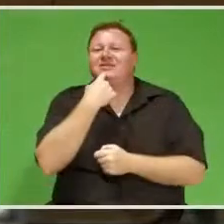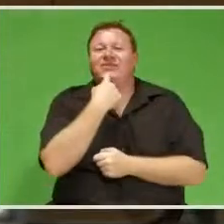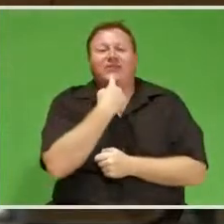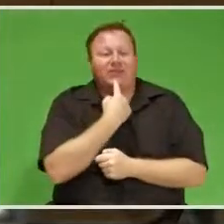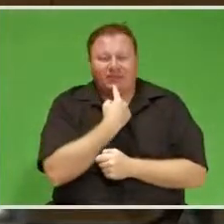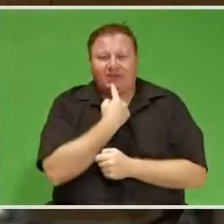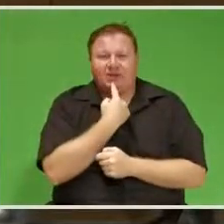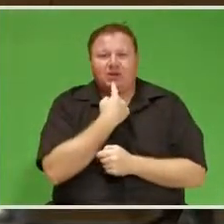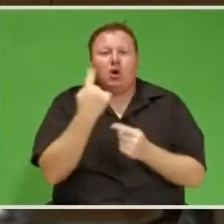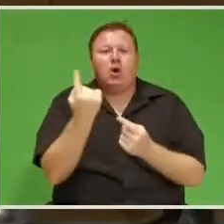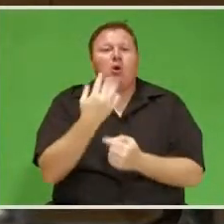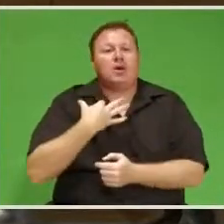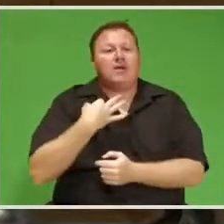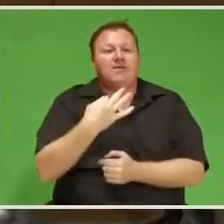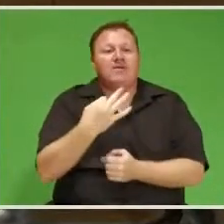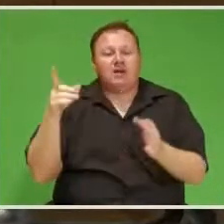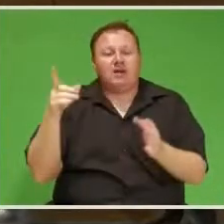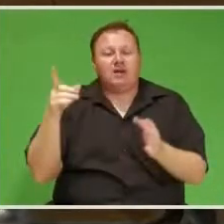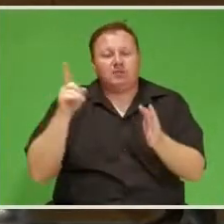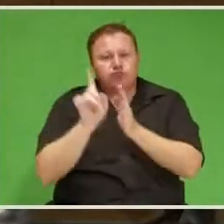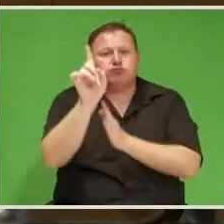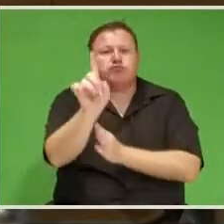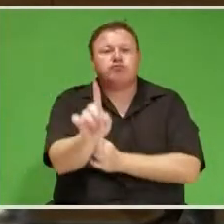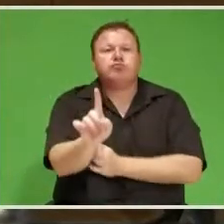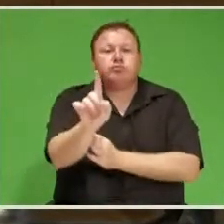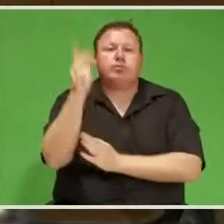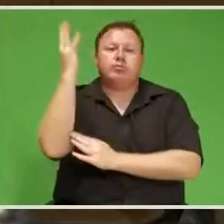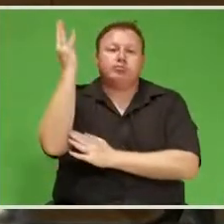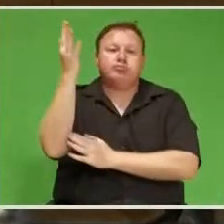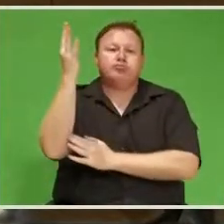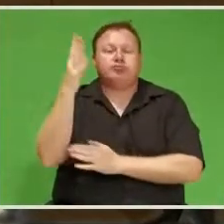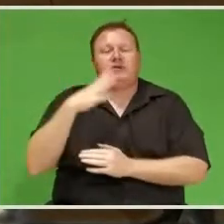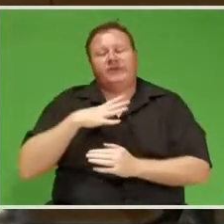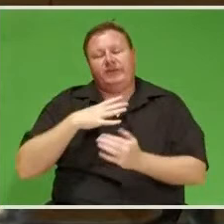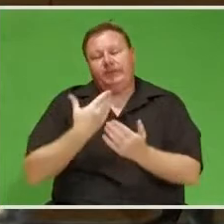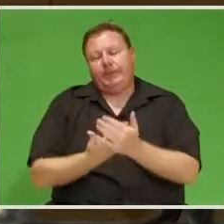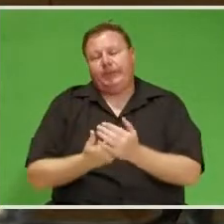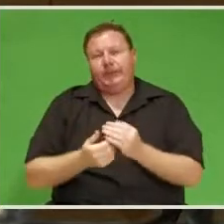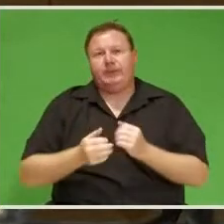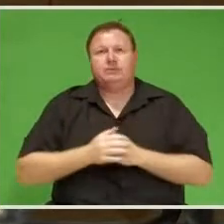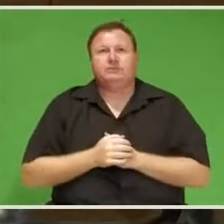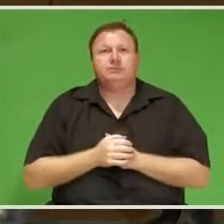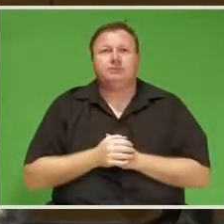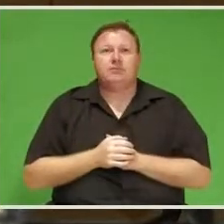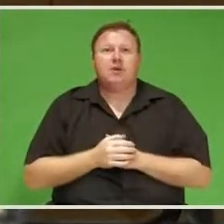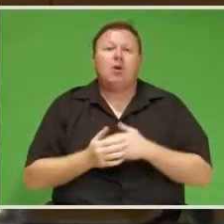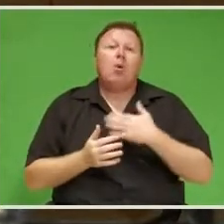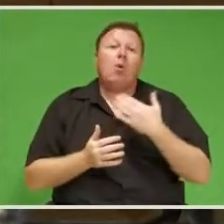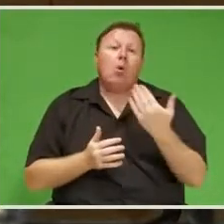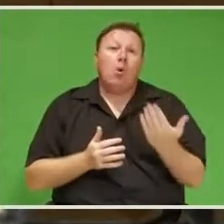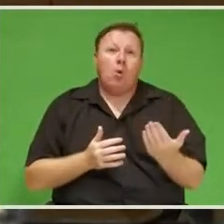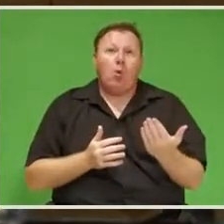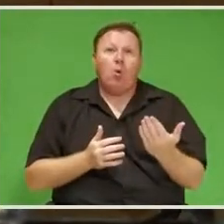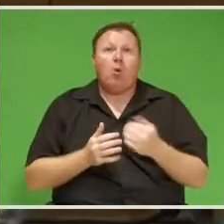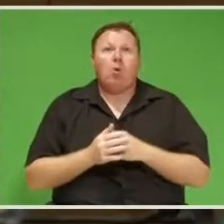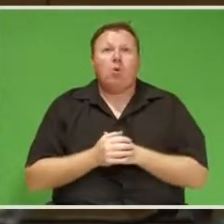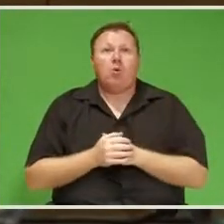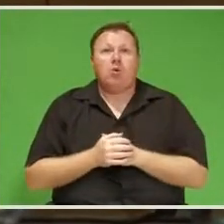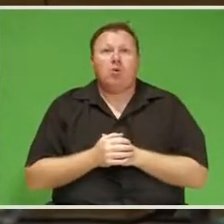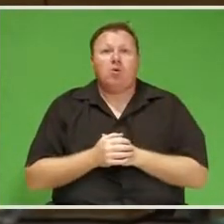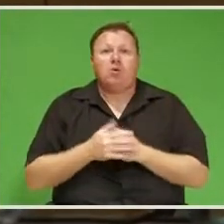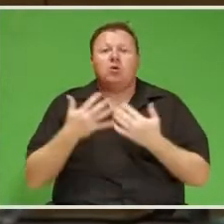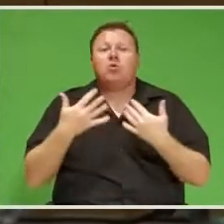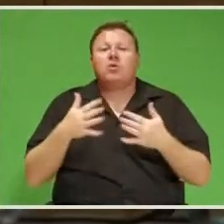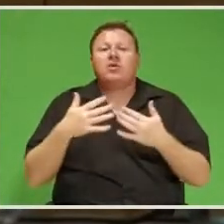unless invited to do so by the presiding officer, or without having obtained